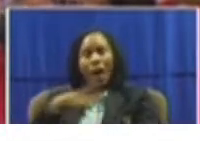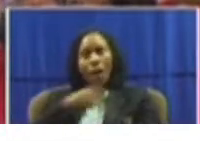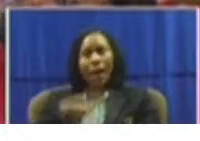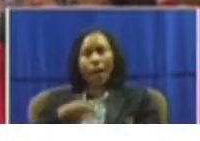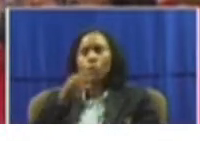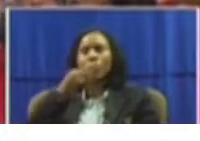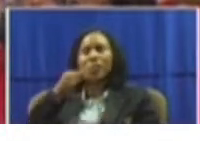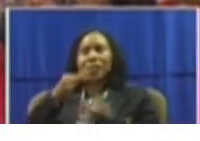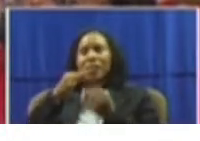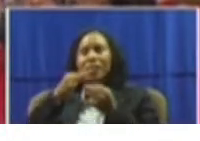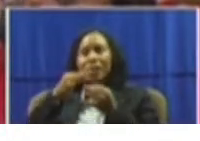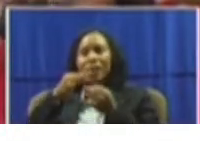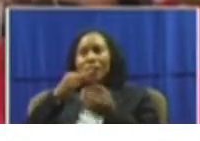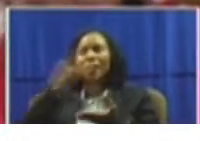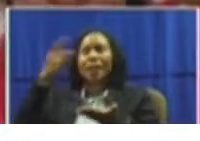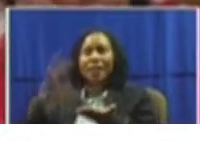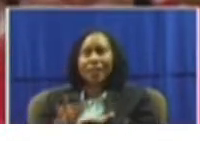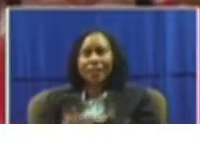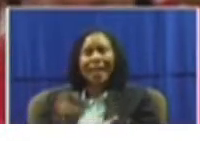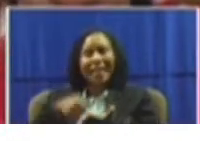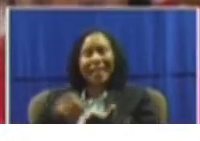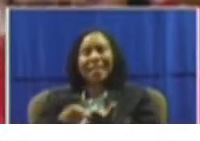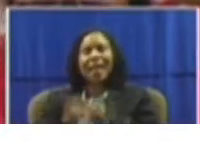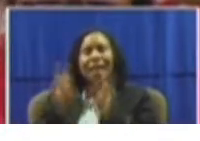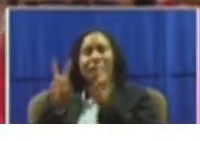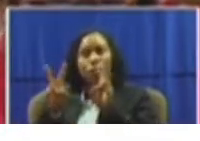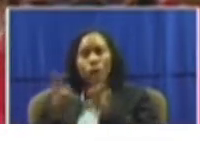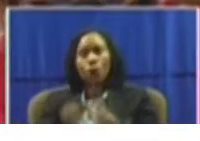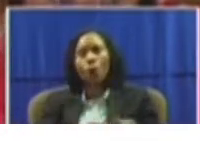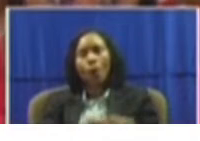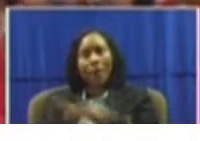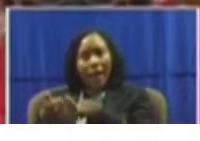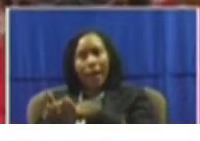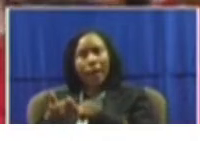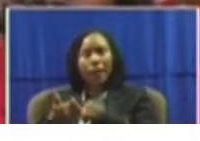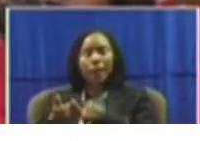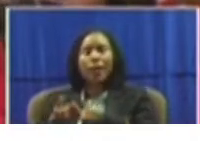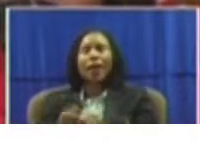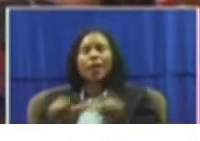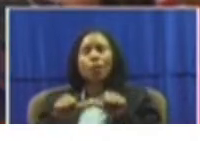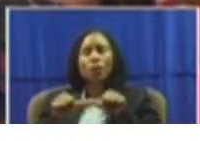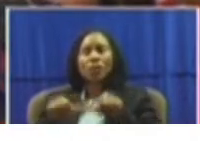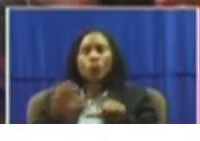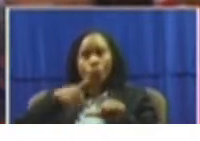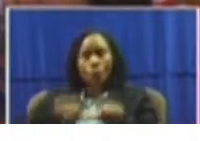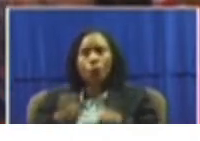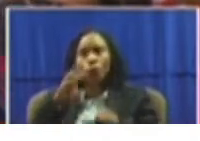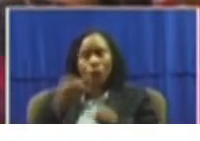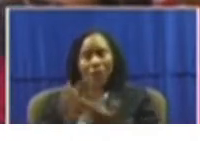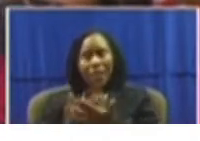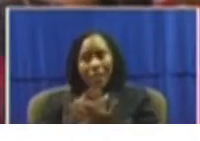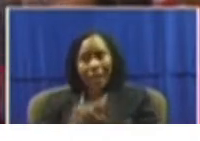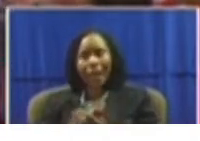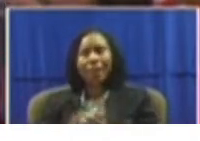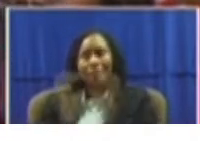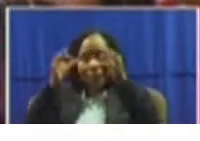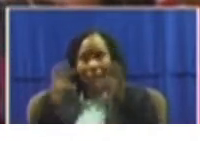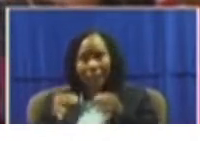matter be referred to the programming committee, which will sit tomorrow, so that they can take the matter forward from there on whether